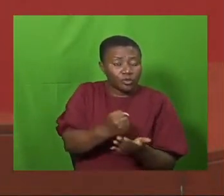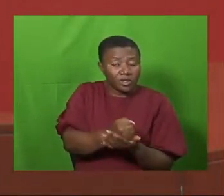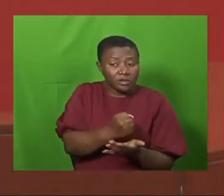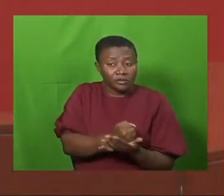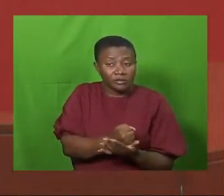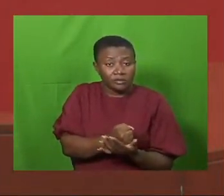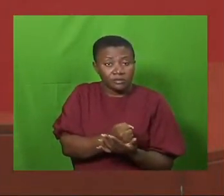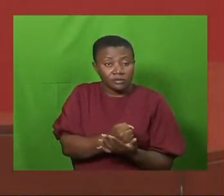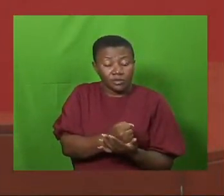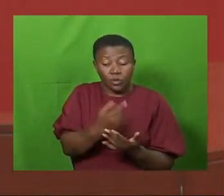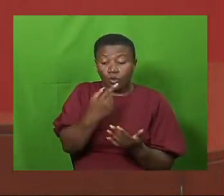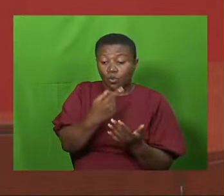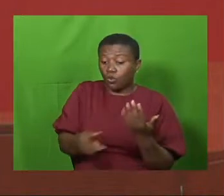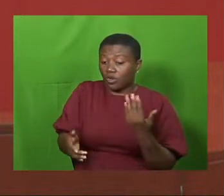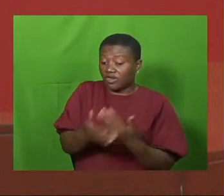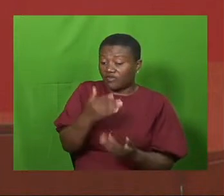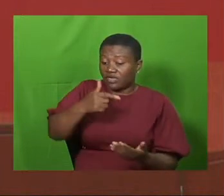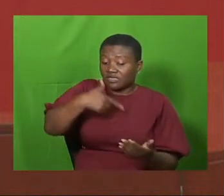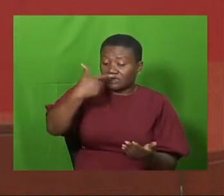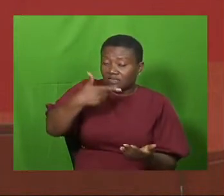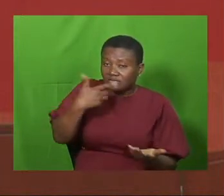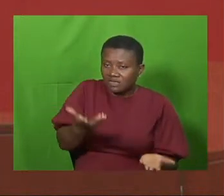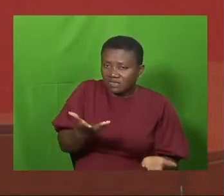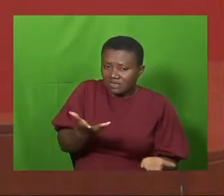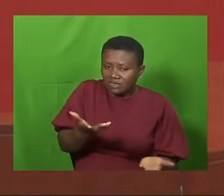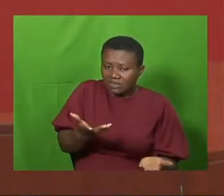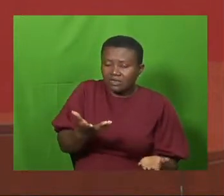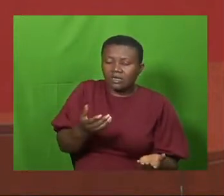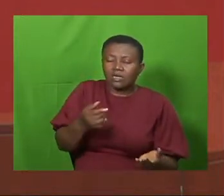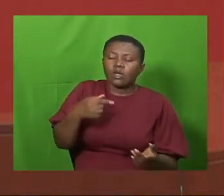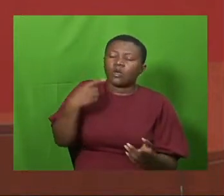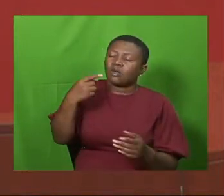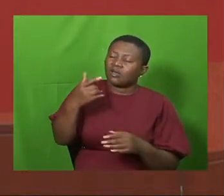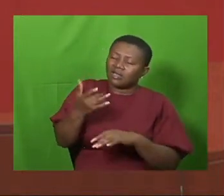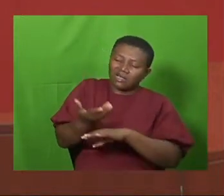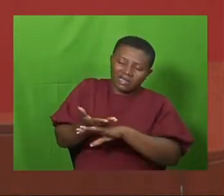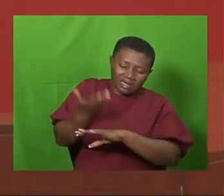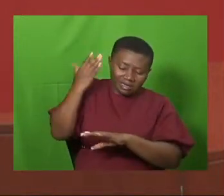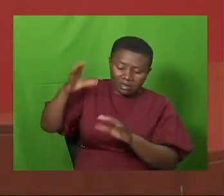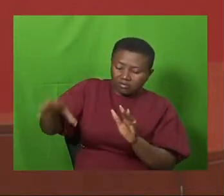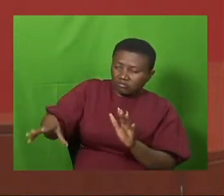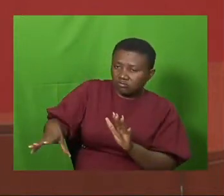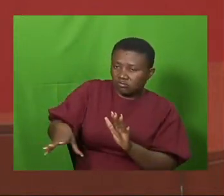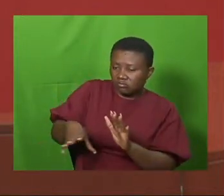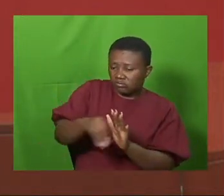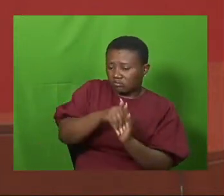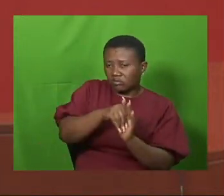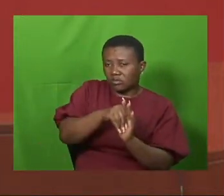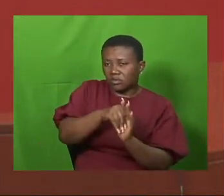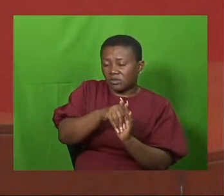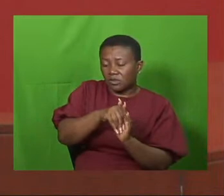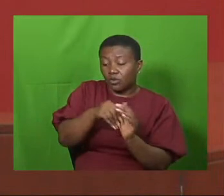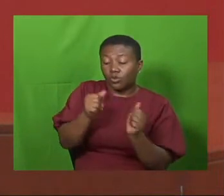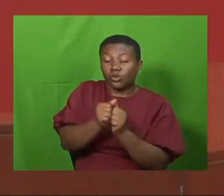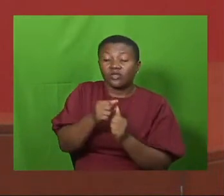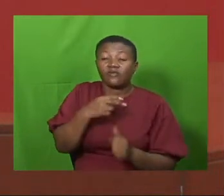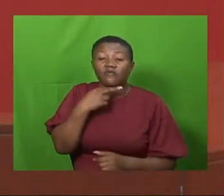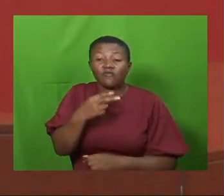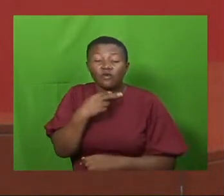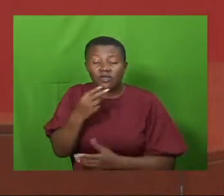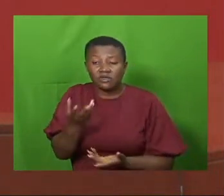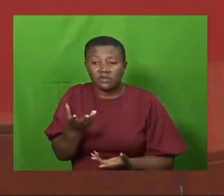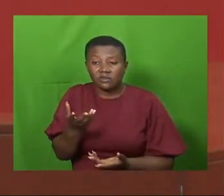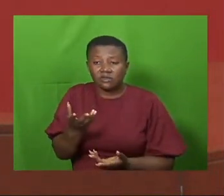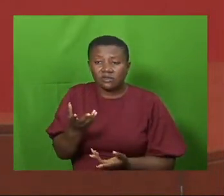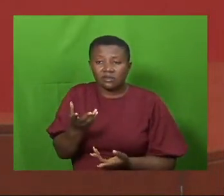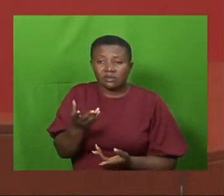Whatever reference he has made is already captured on his speech, and therefore Hansard